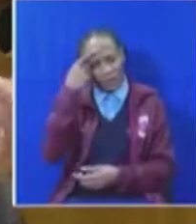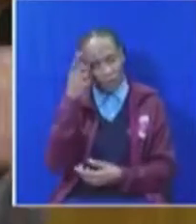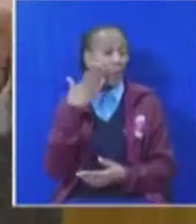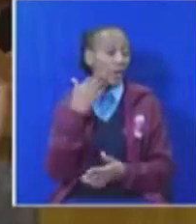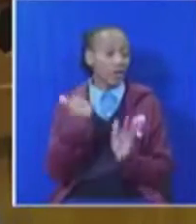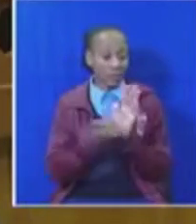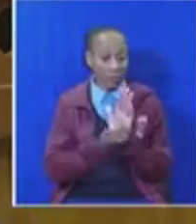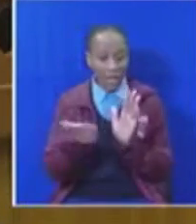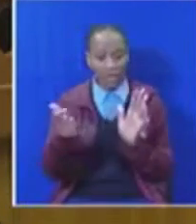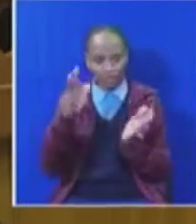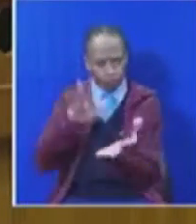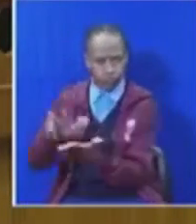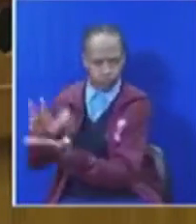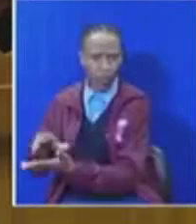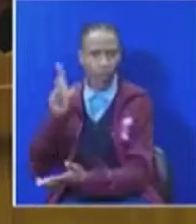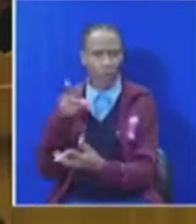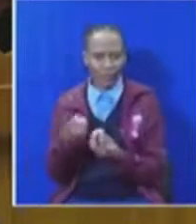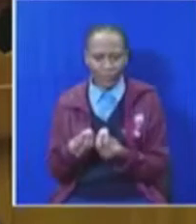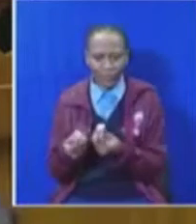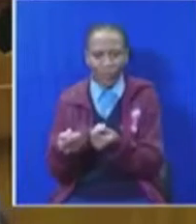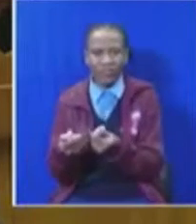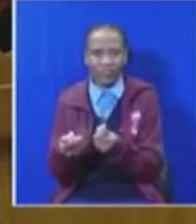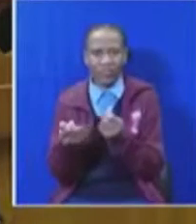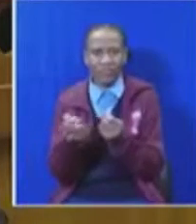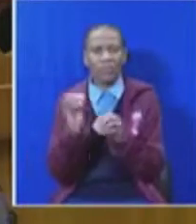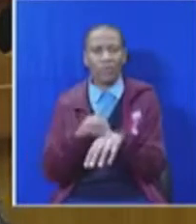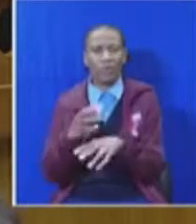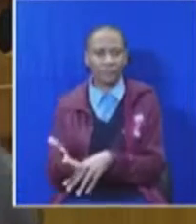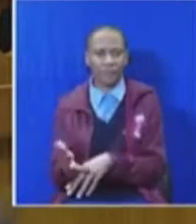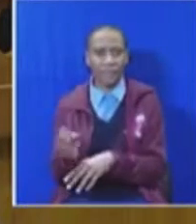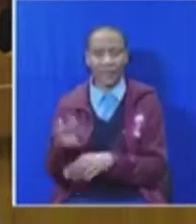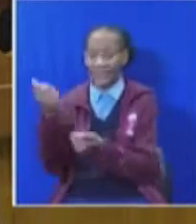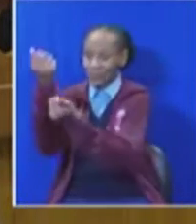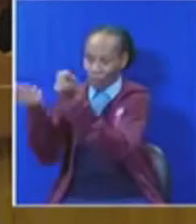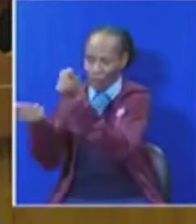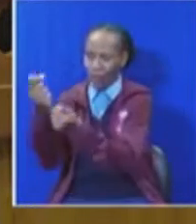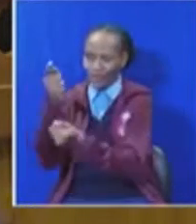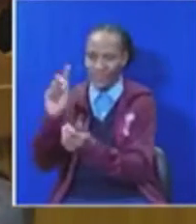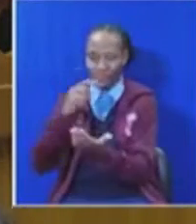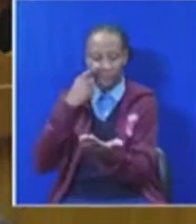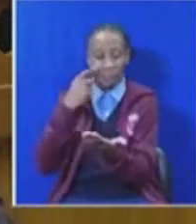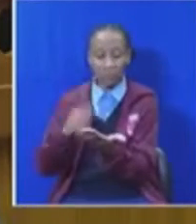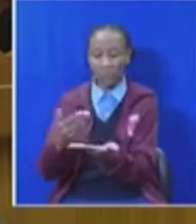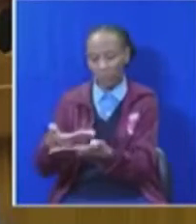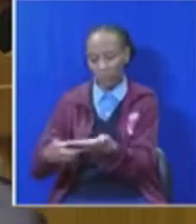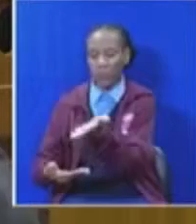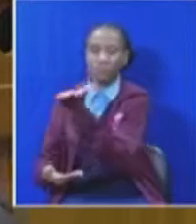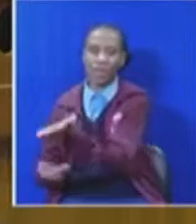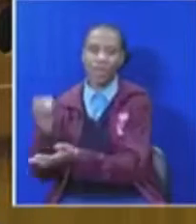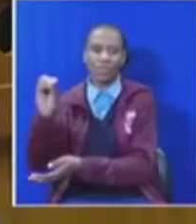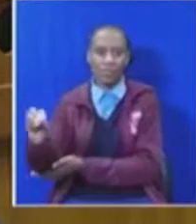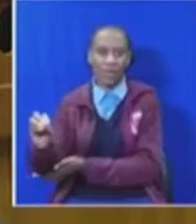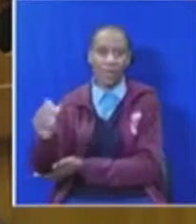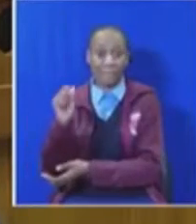passed that we would address the risks by doing this. But the court said on the evidence before it, the criminal sanction